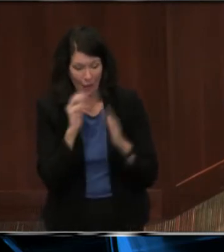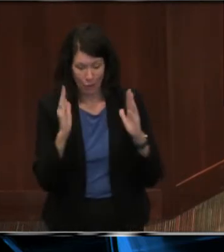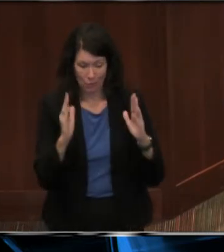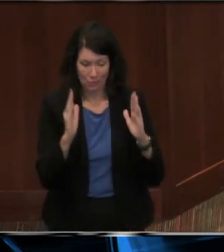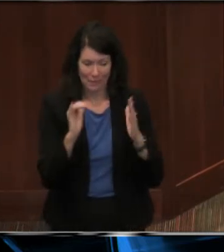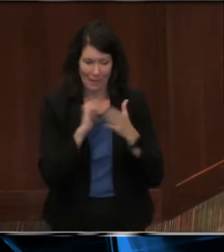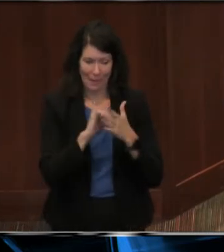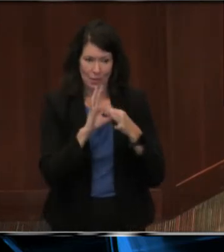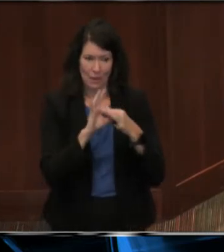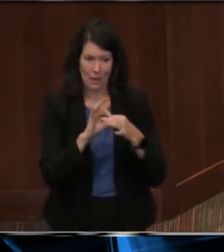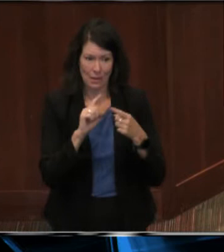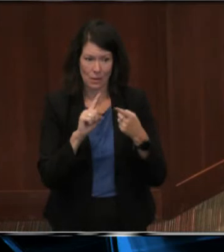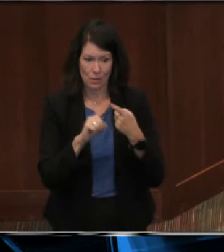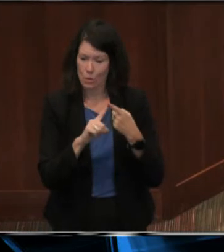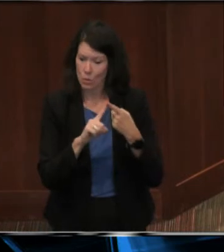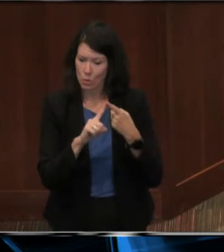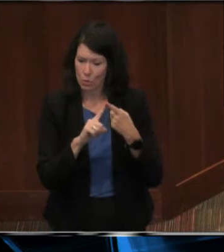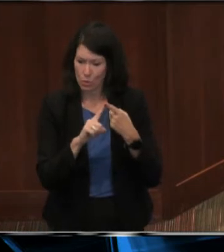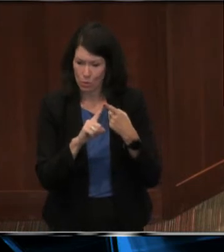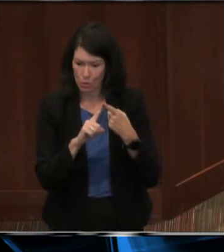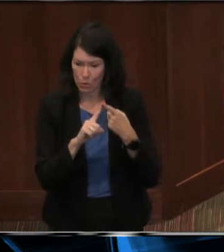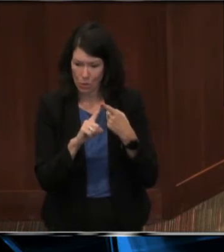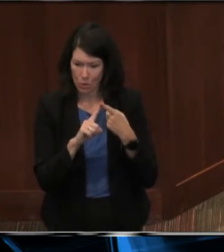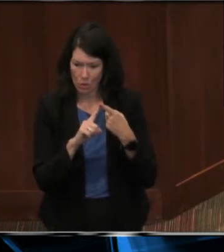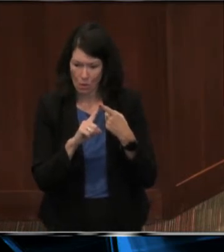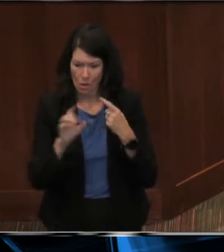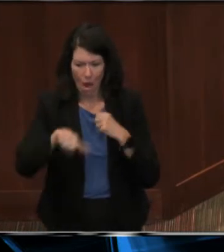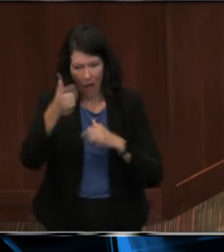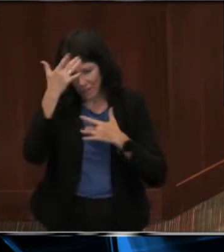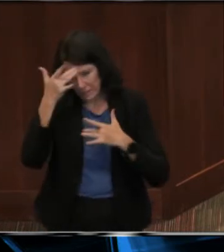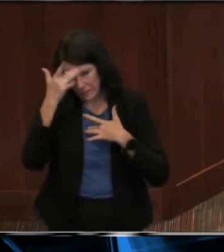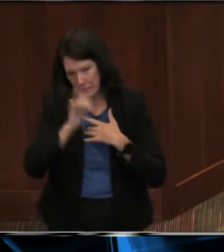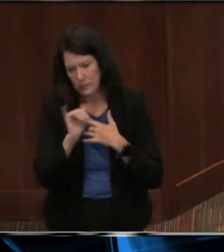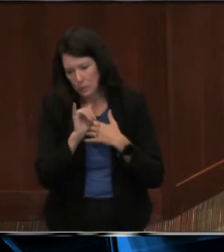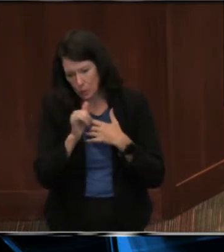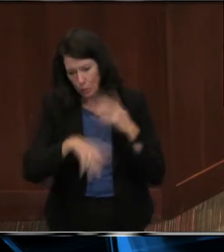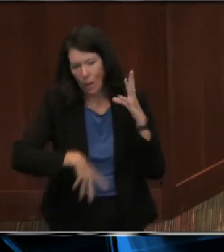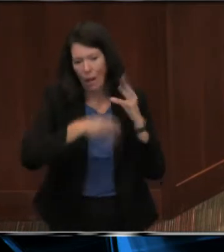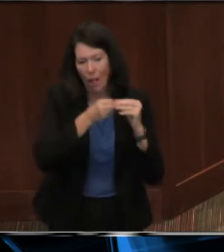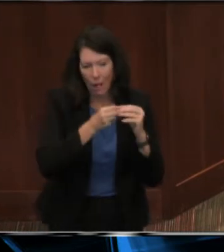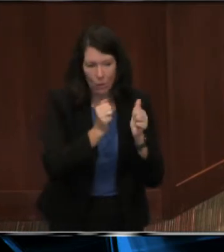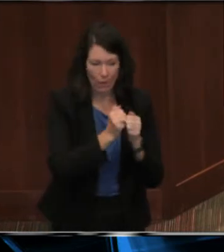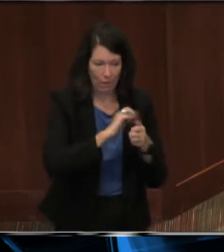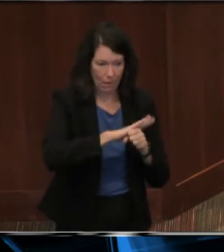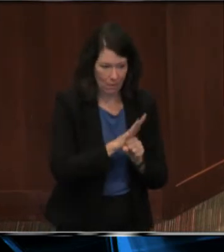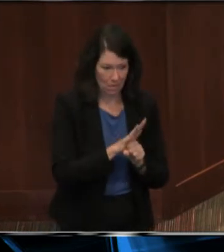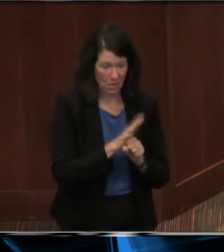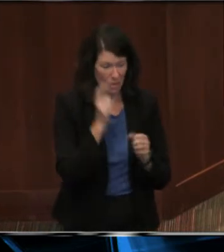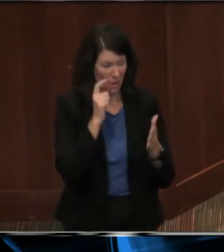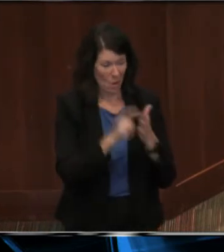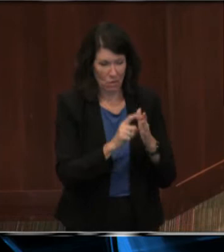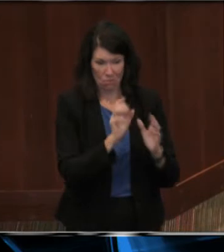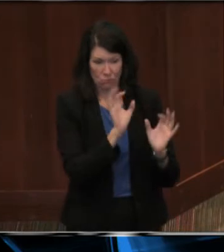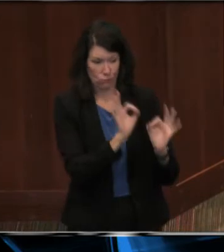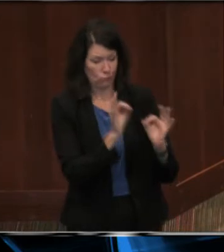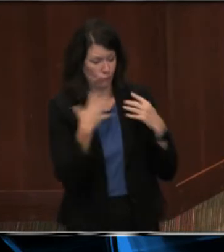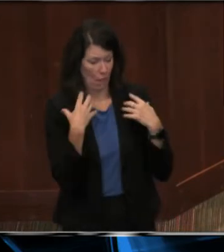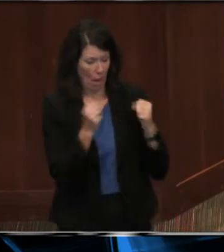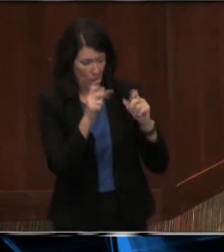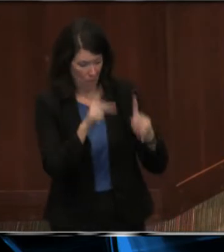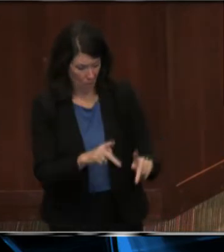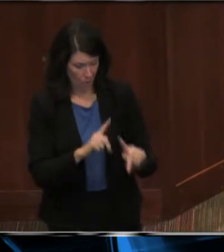of that is due to the comorbidities. However, we will see cases in perfectly healthy people where there's